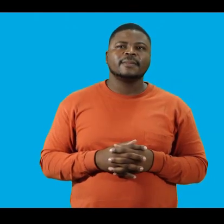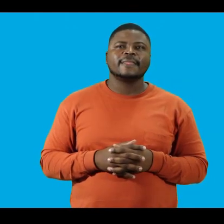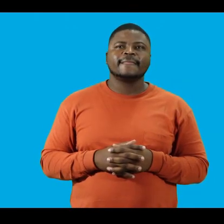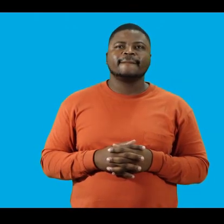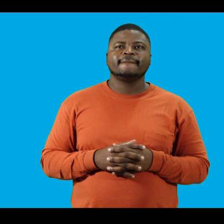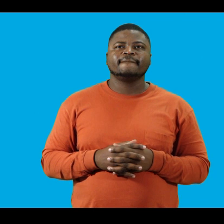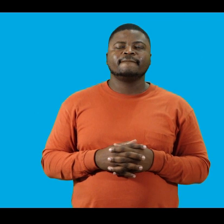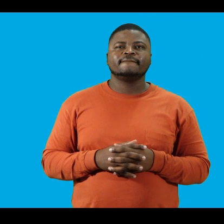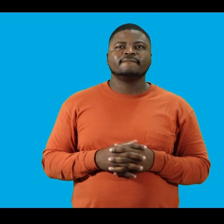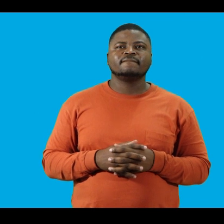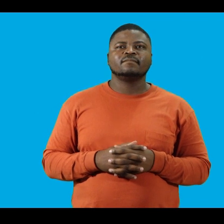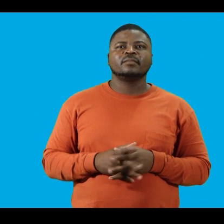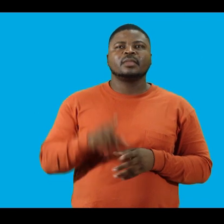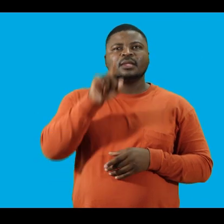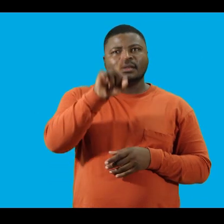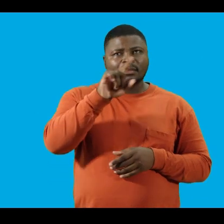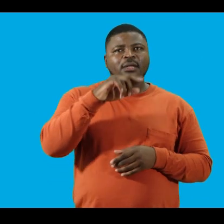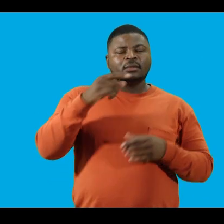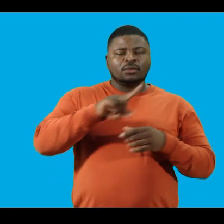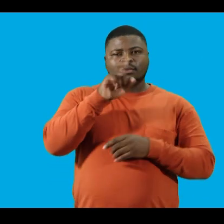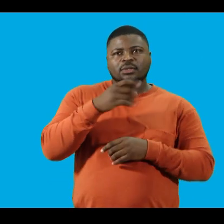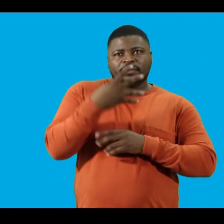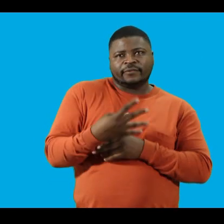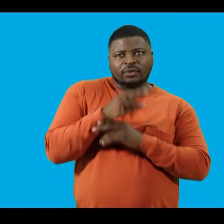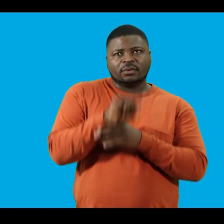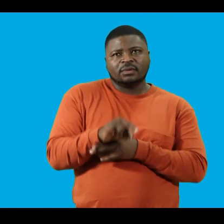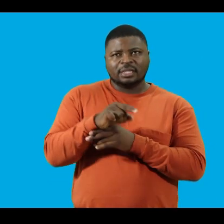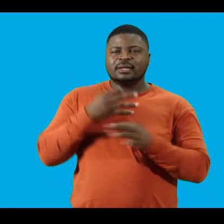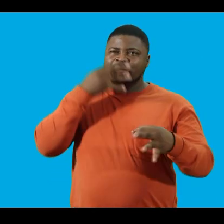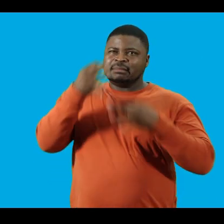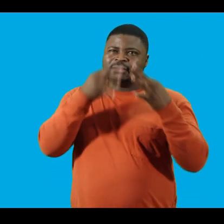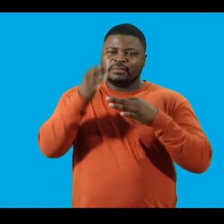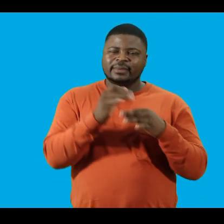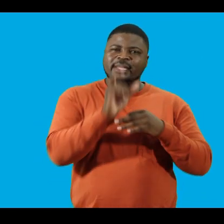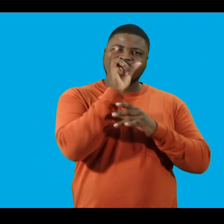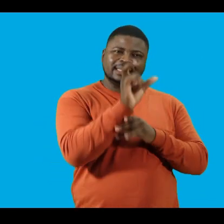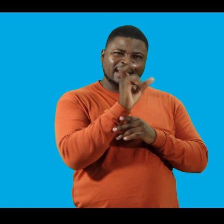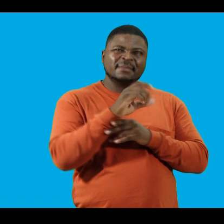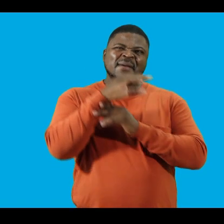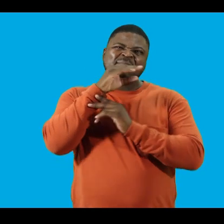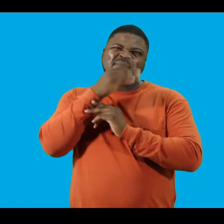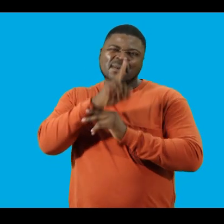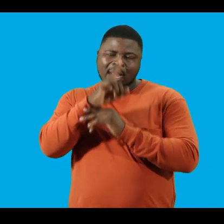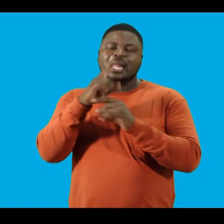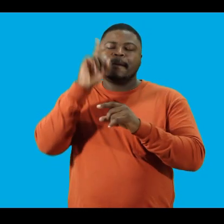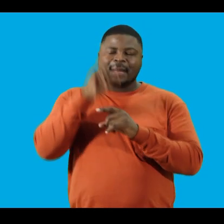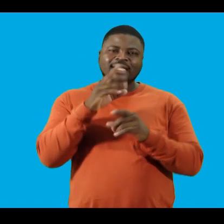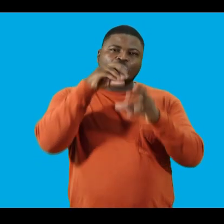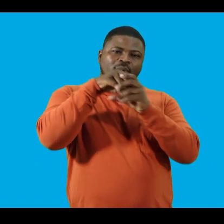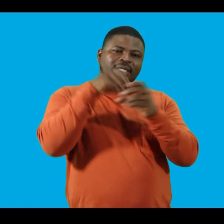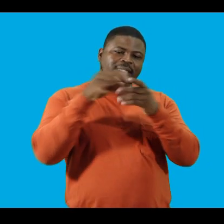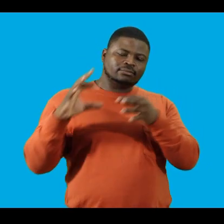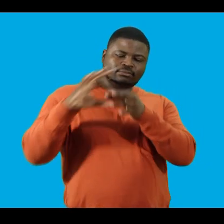Then question number 4, define the term net pay according to the context. Now